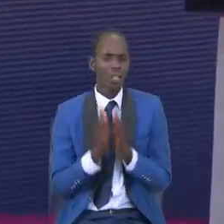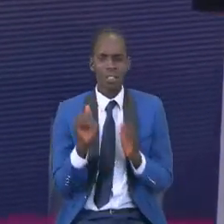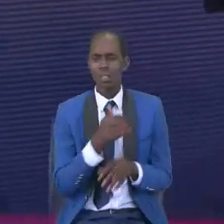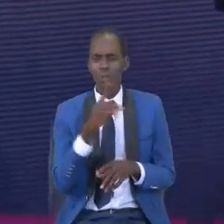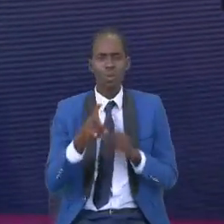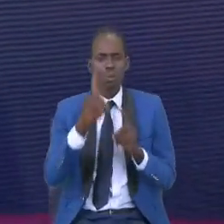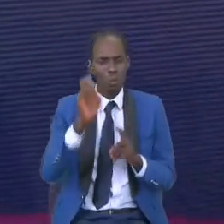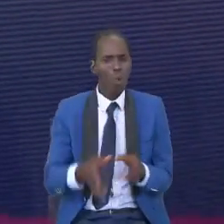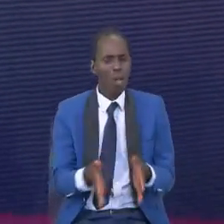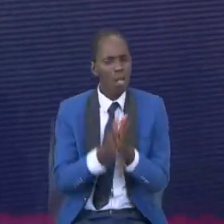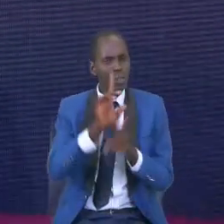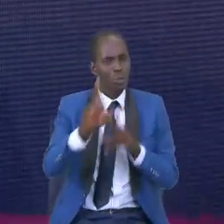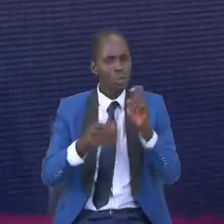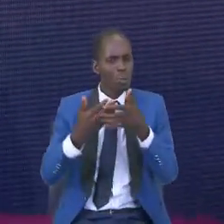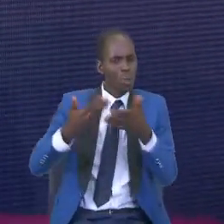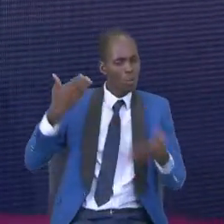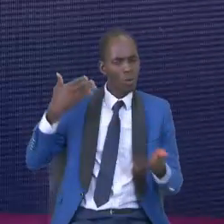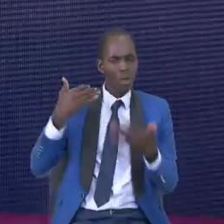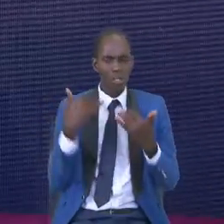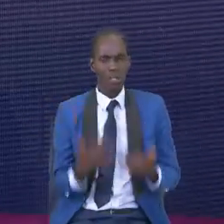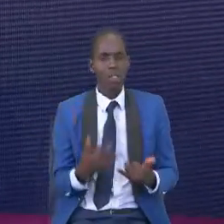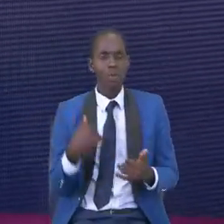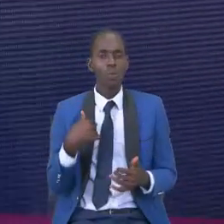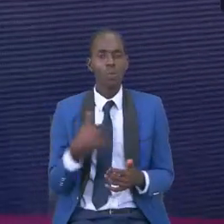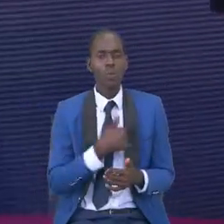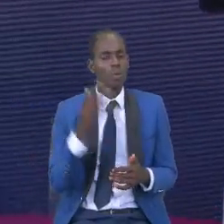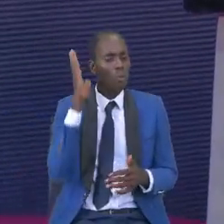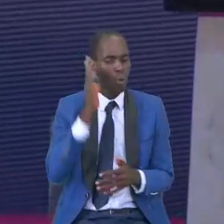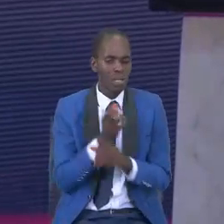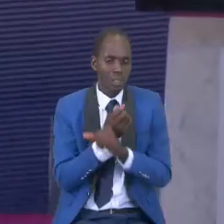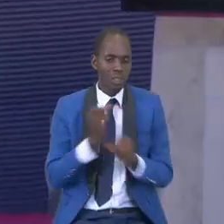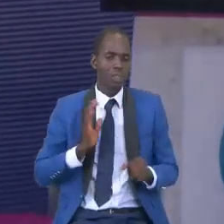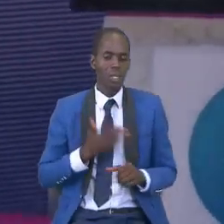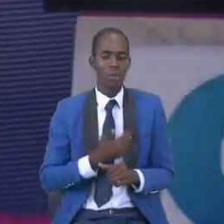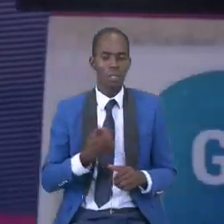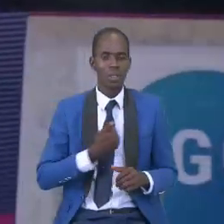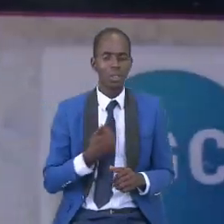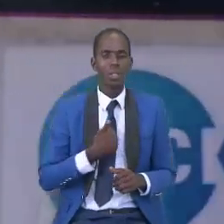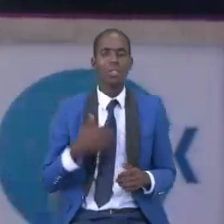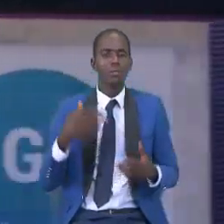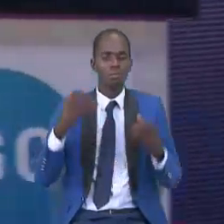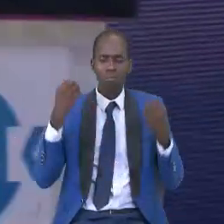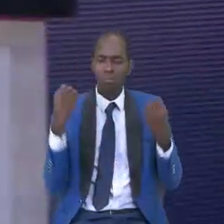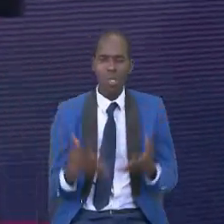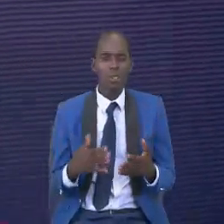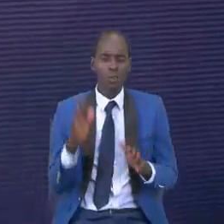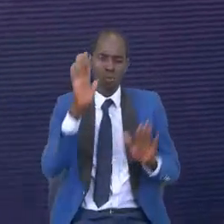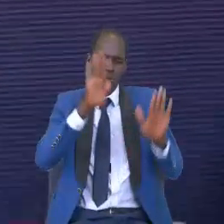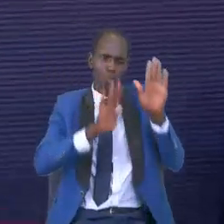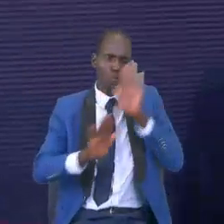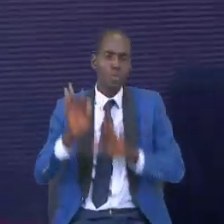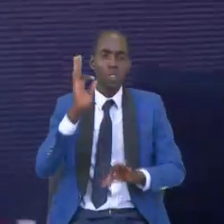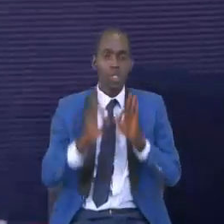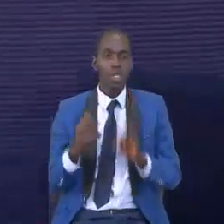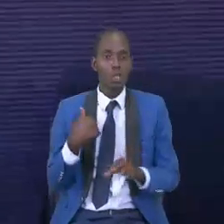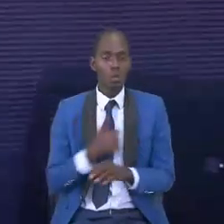will save ourselves tons of trouble if we will do that at the beginning. Then they said